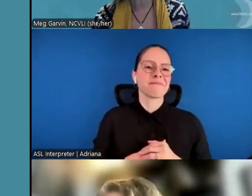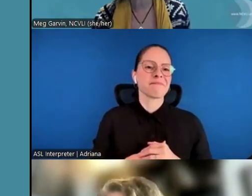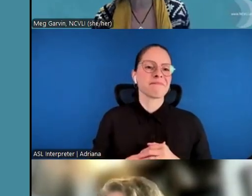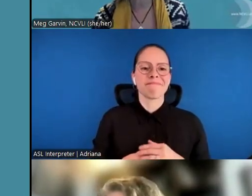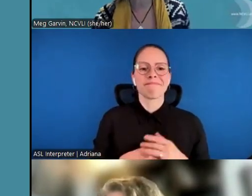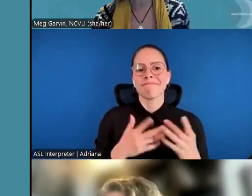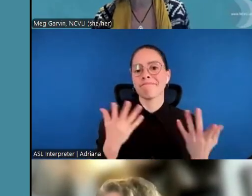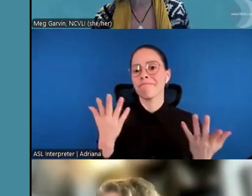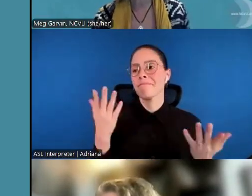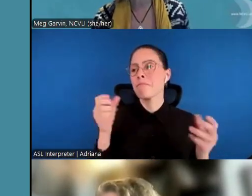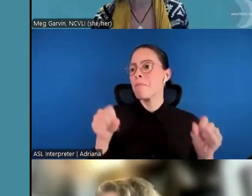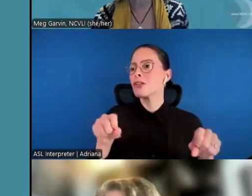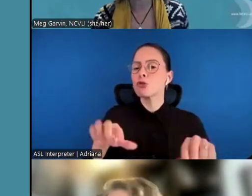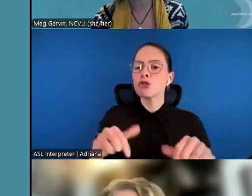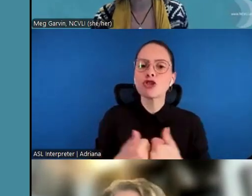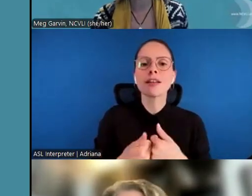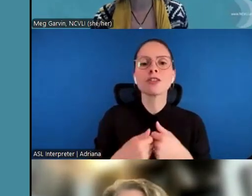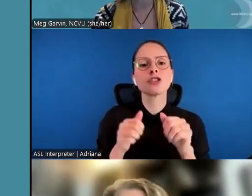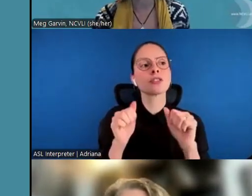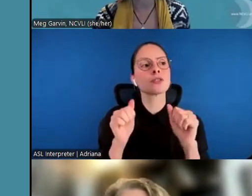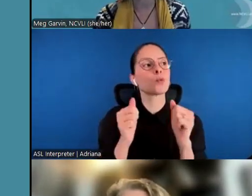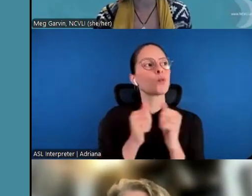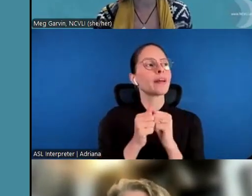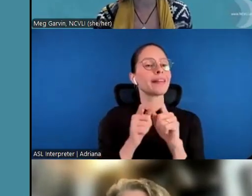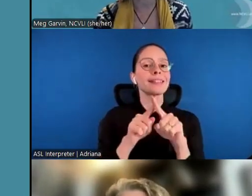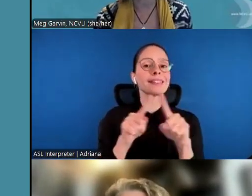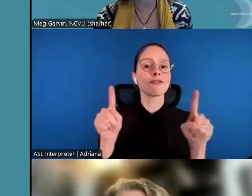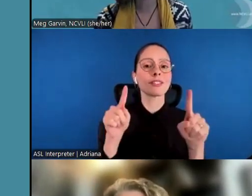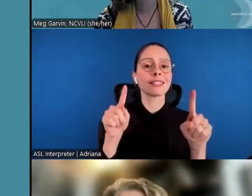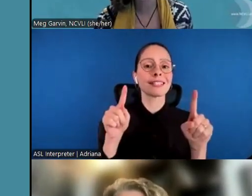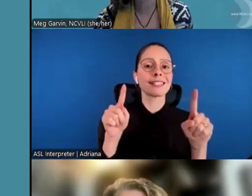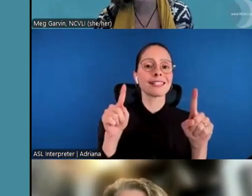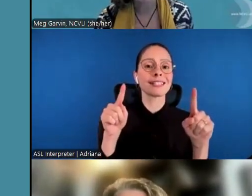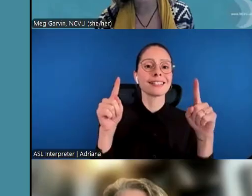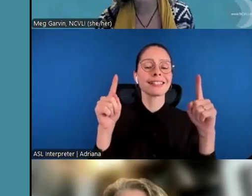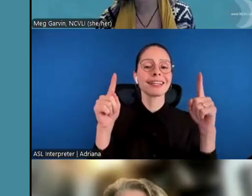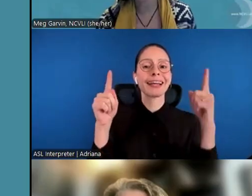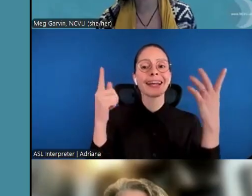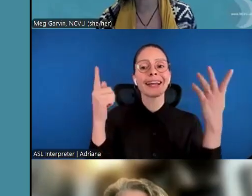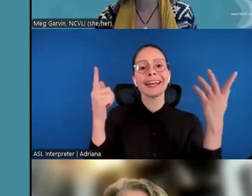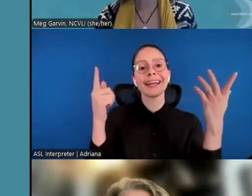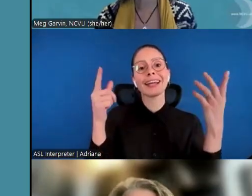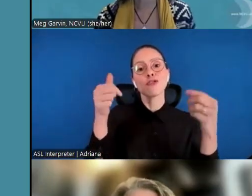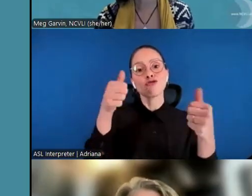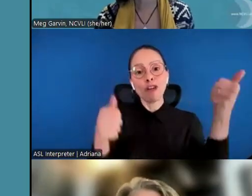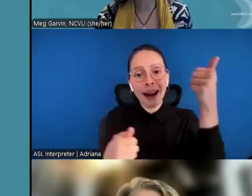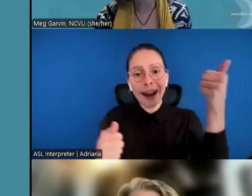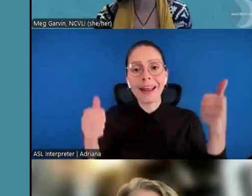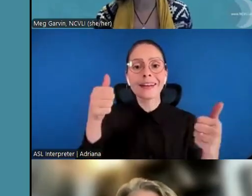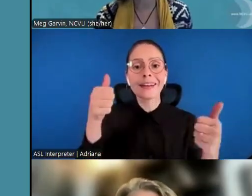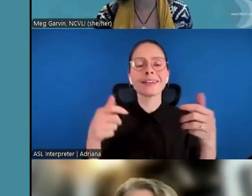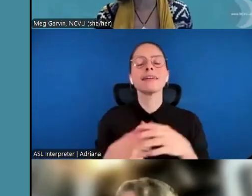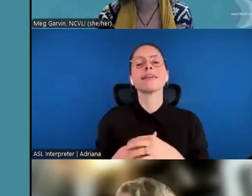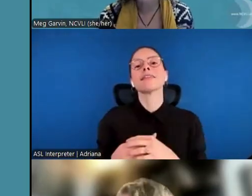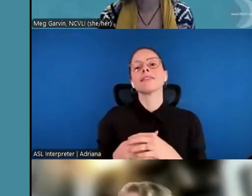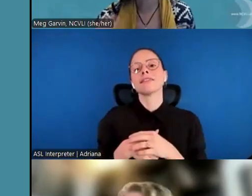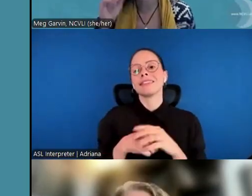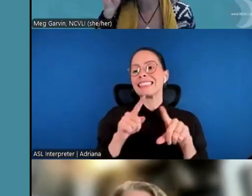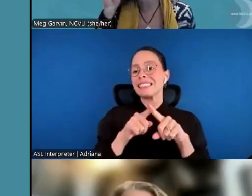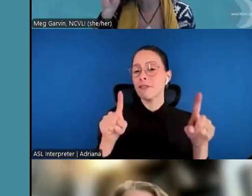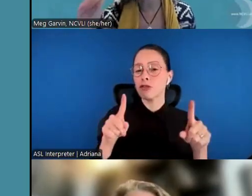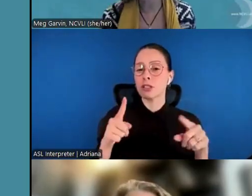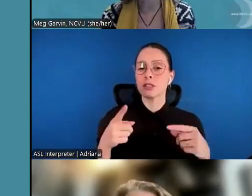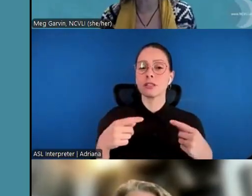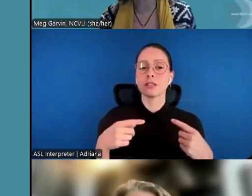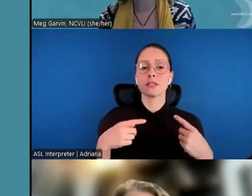with the differences in rank. There can be anxiousness about uniform. There can be, I just want someone outside the